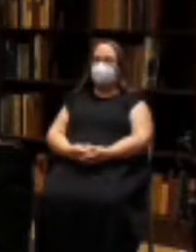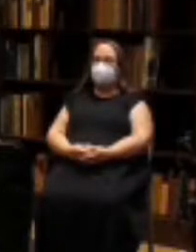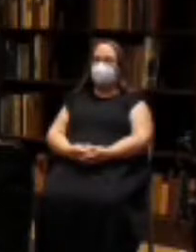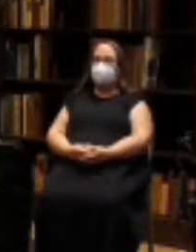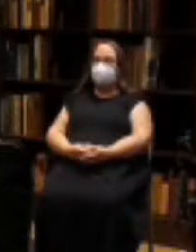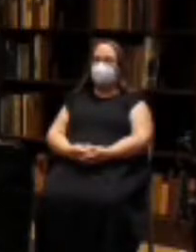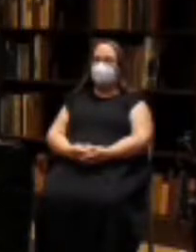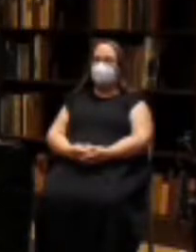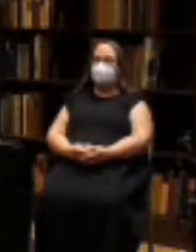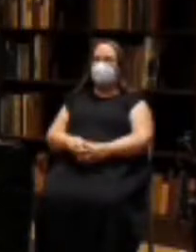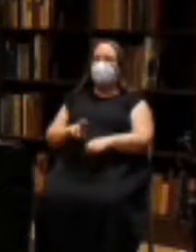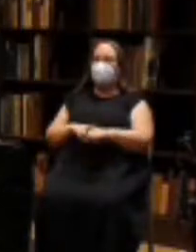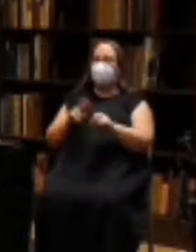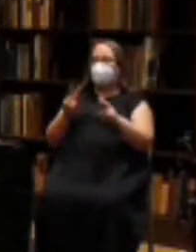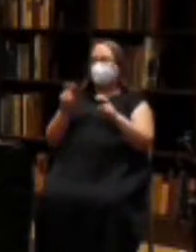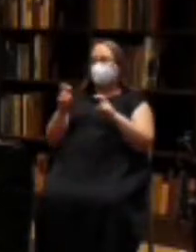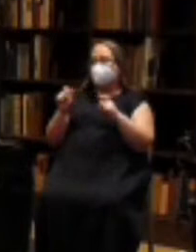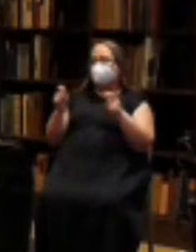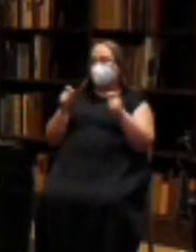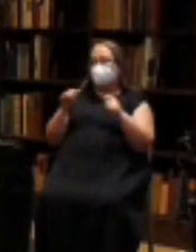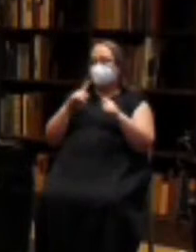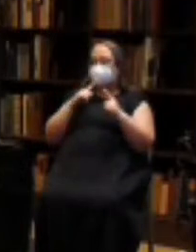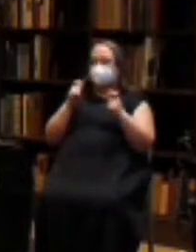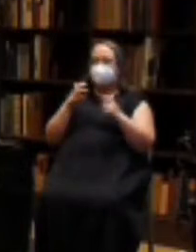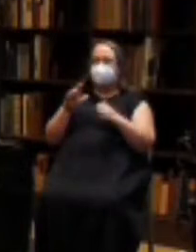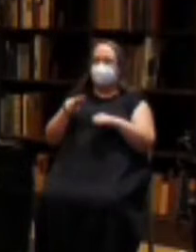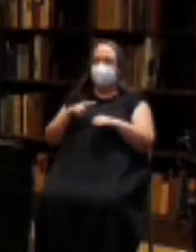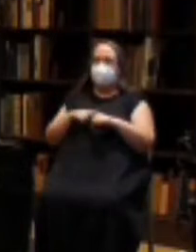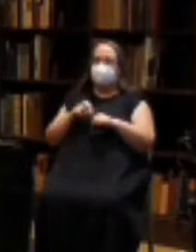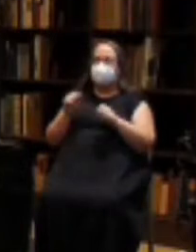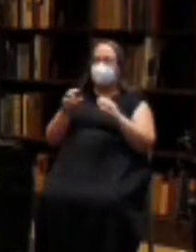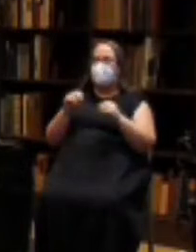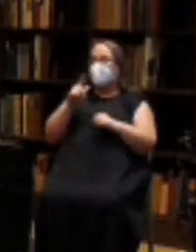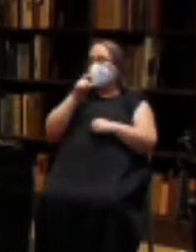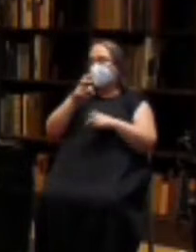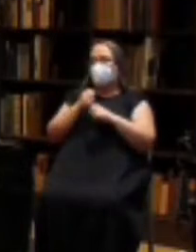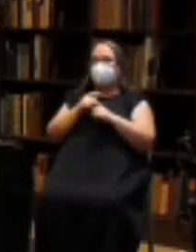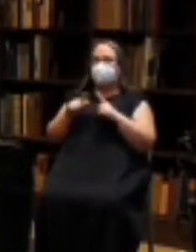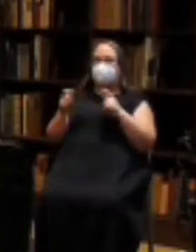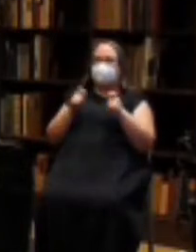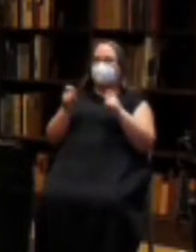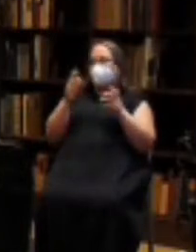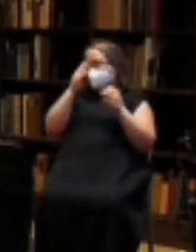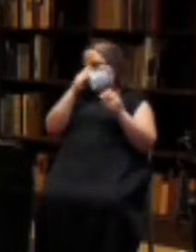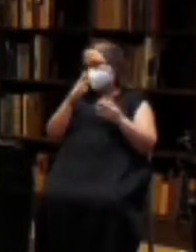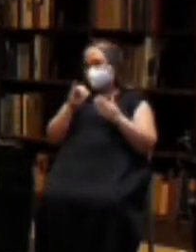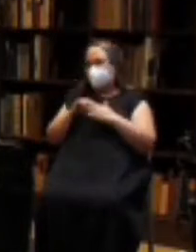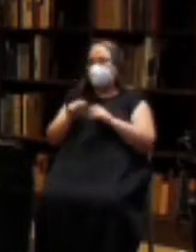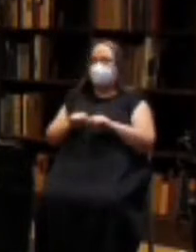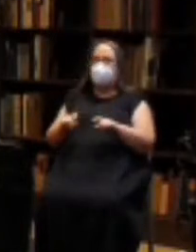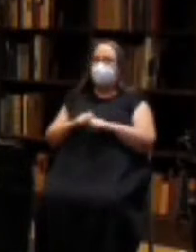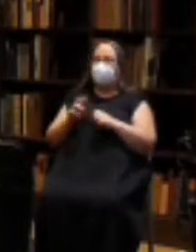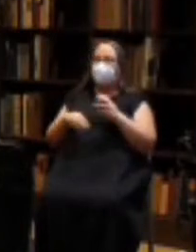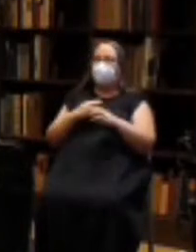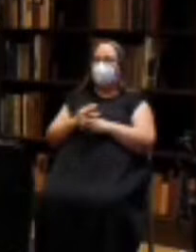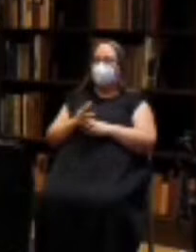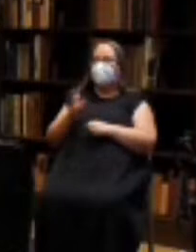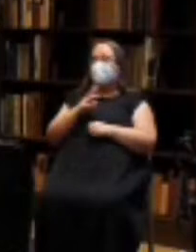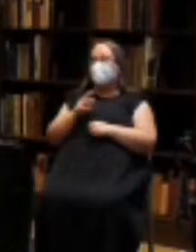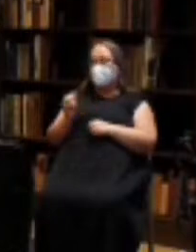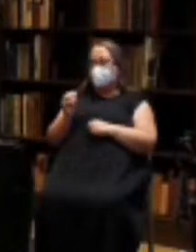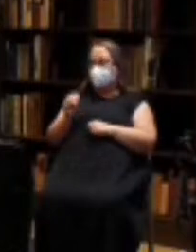And of course, there's also the issue of control, which is also the big thing, of course, right? It's like, who gets to control the information that we put out in the world?